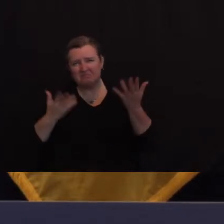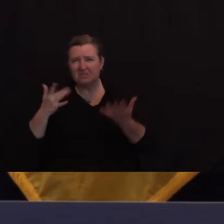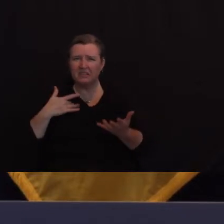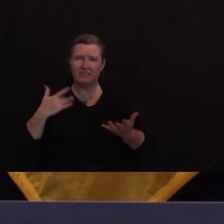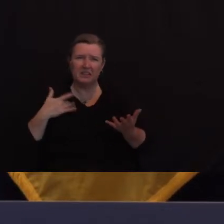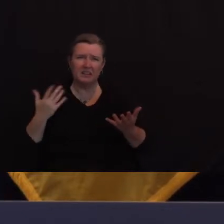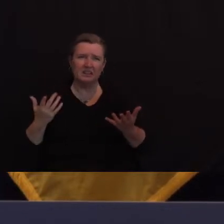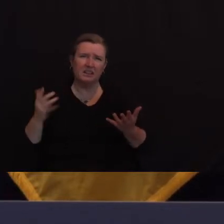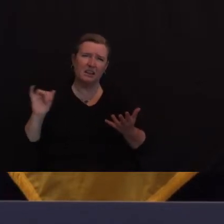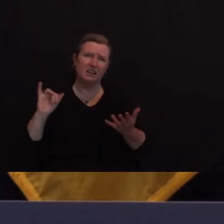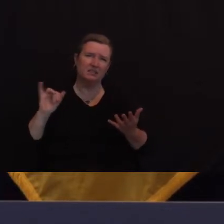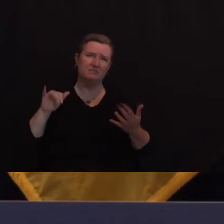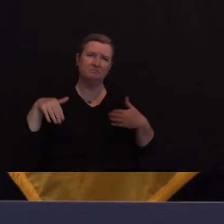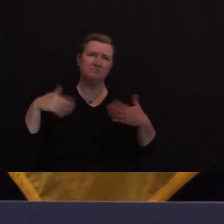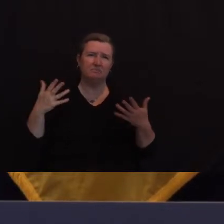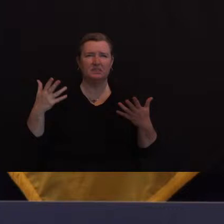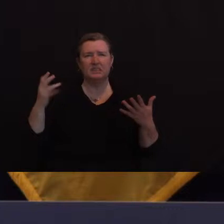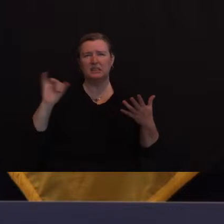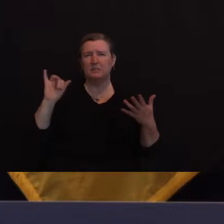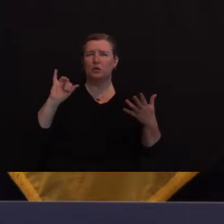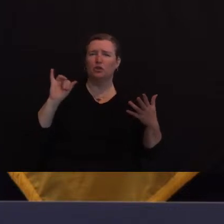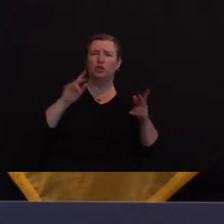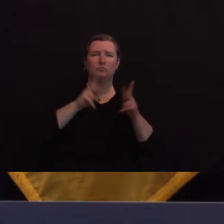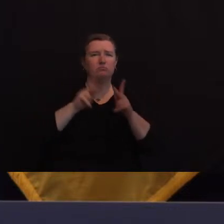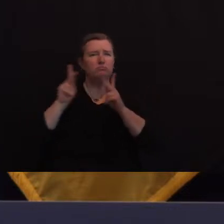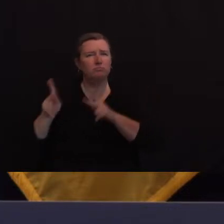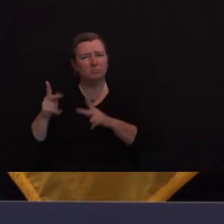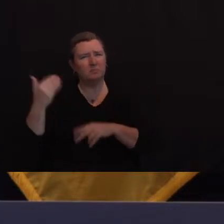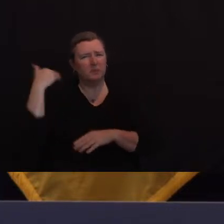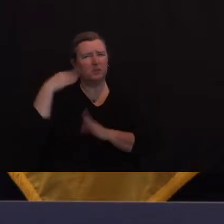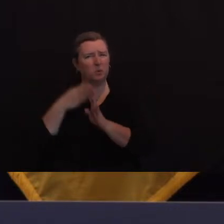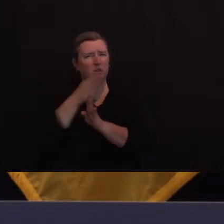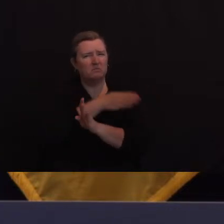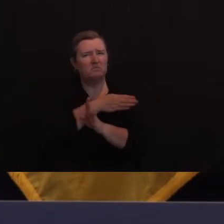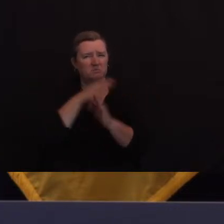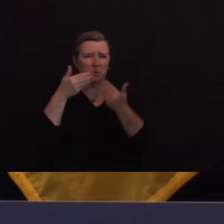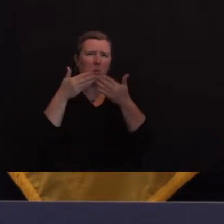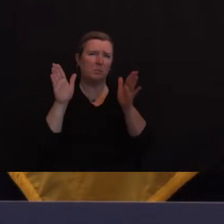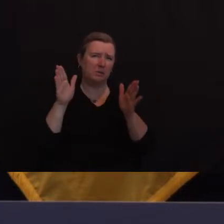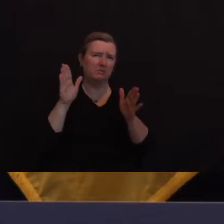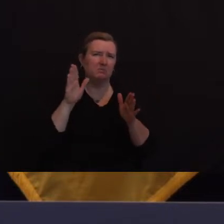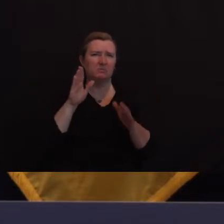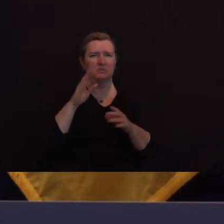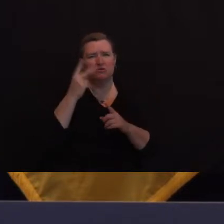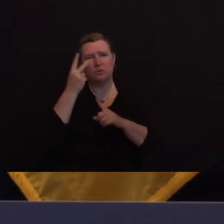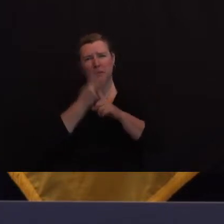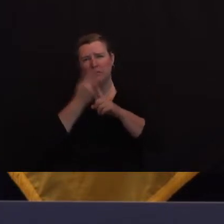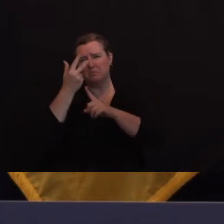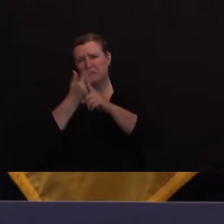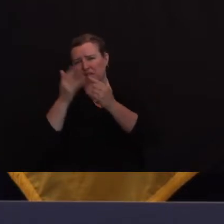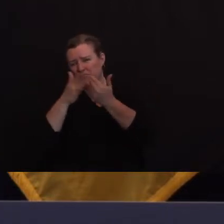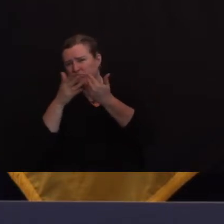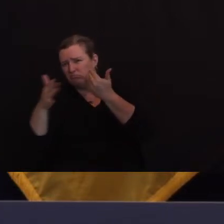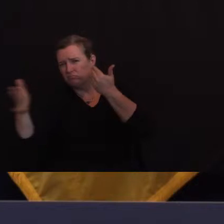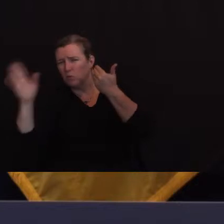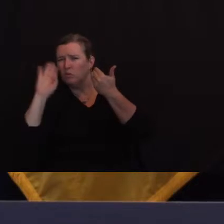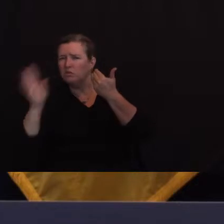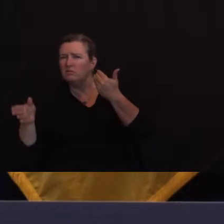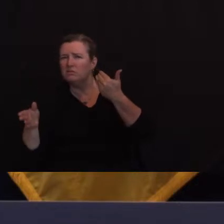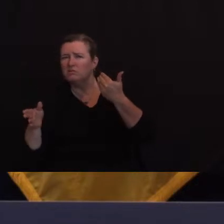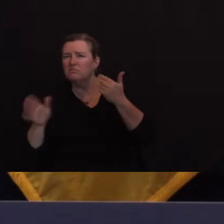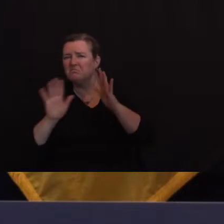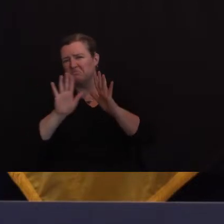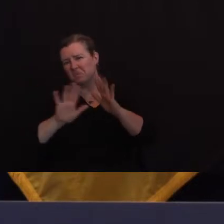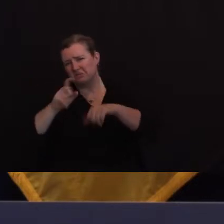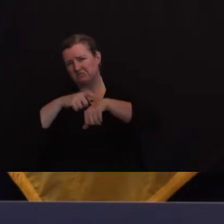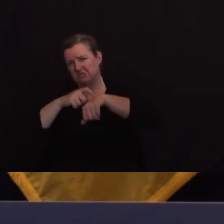through. The mega sites are going to be relevant for a period of time. Exactly. My guess is 2 or 3 months would be if I had to put a prediction on it. And